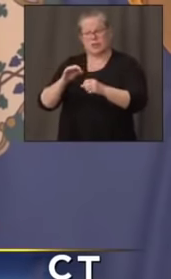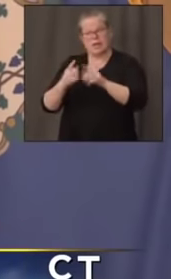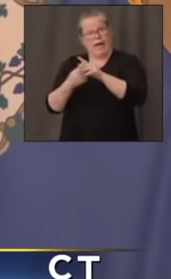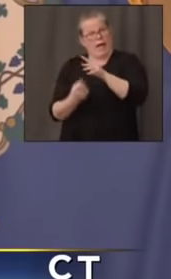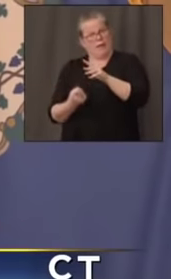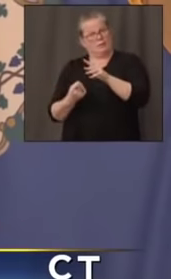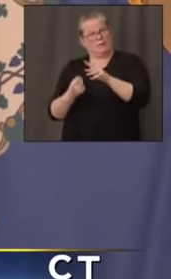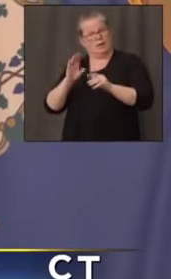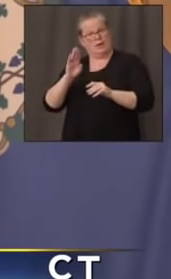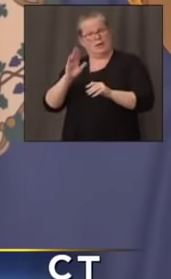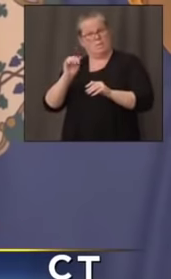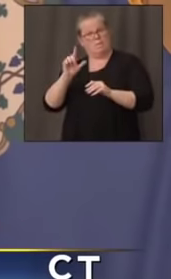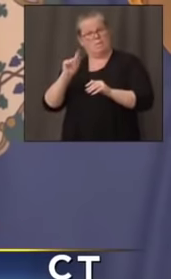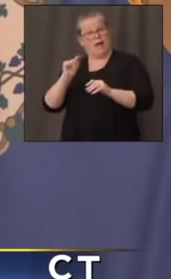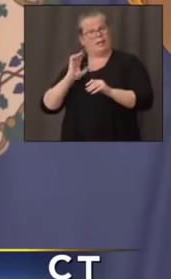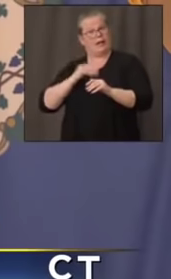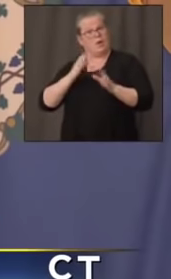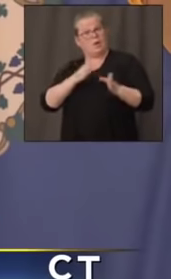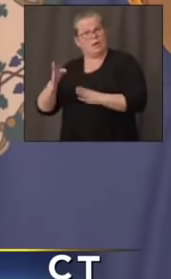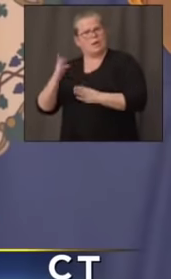Line up and take your medicine?